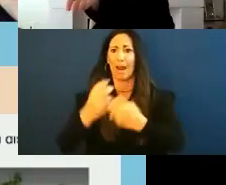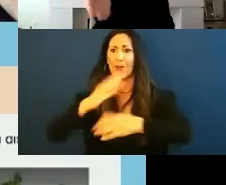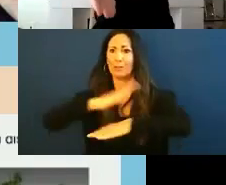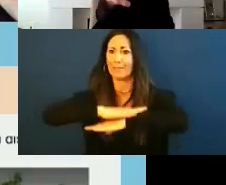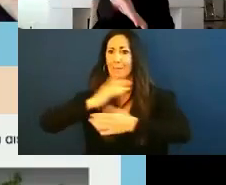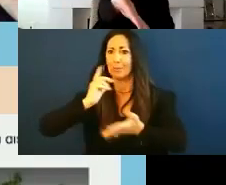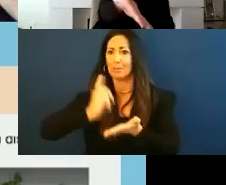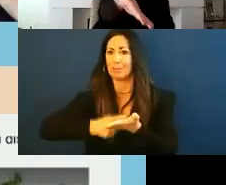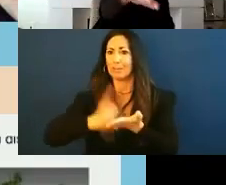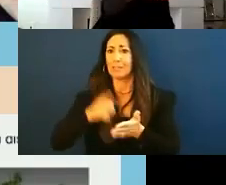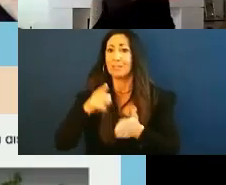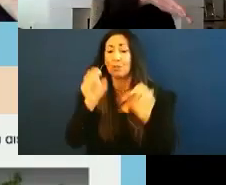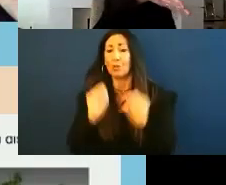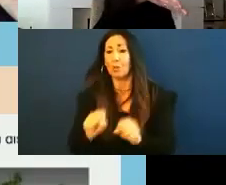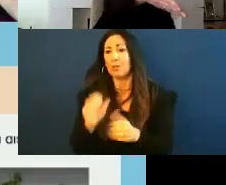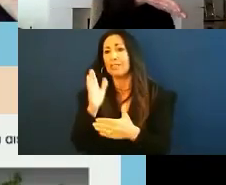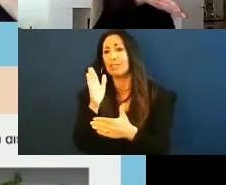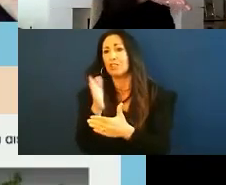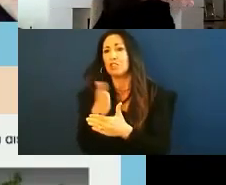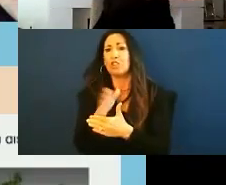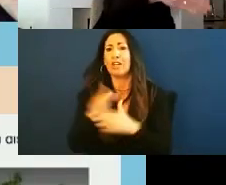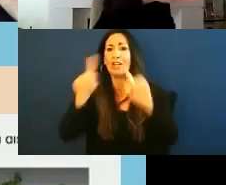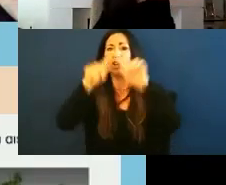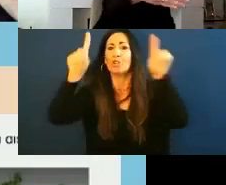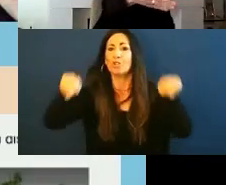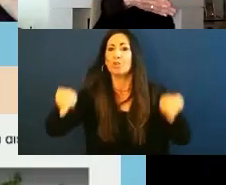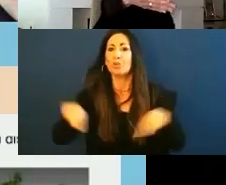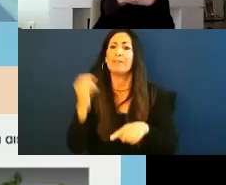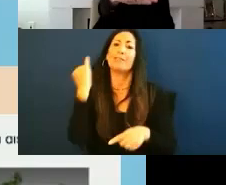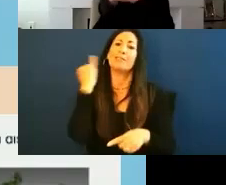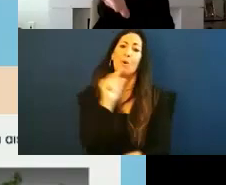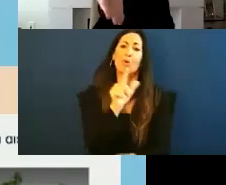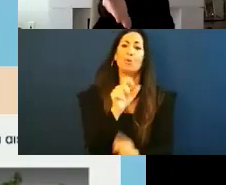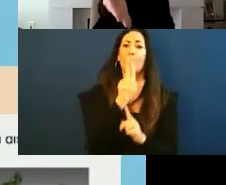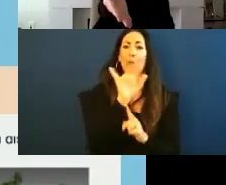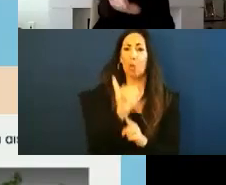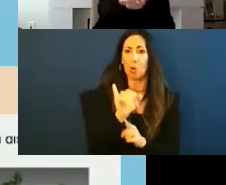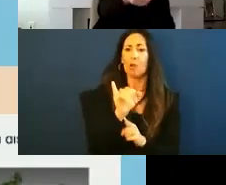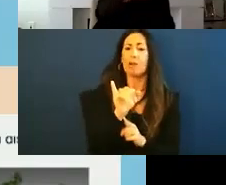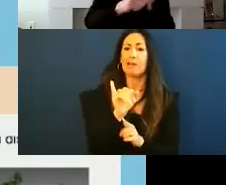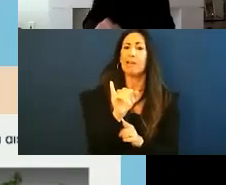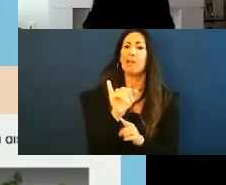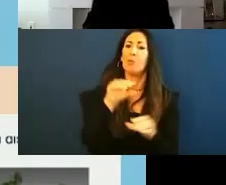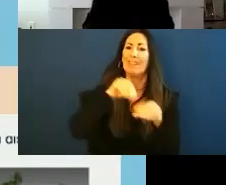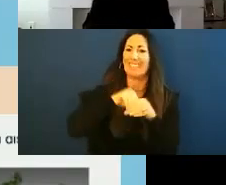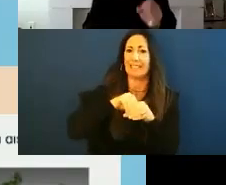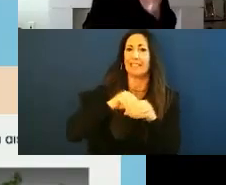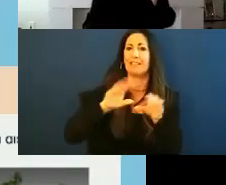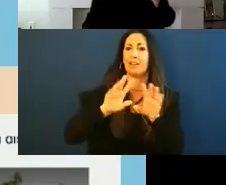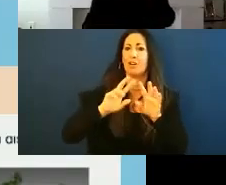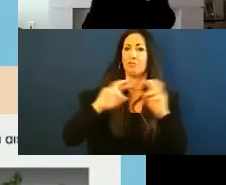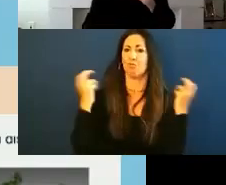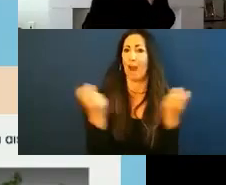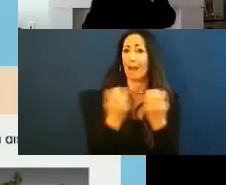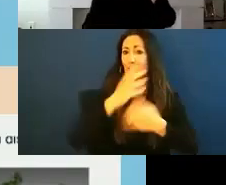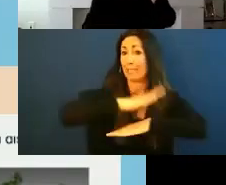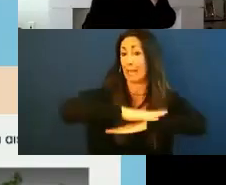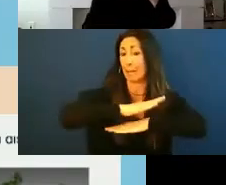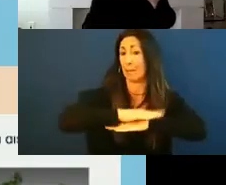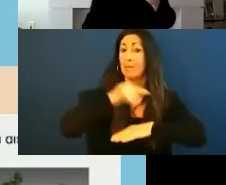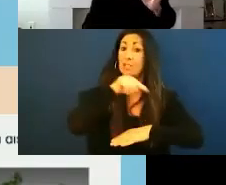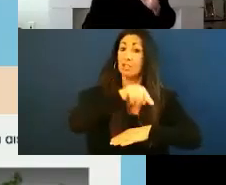screen on something salient. Let's say if Lori were in a roundtable, she might want to show that little